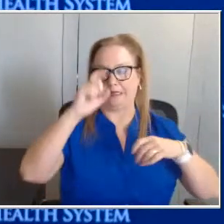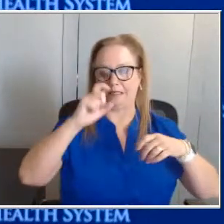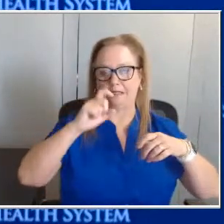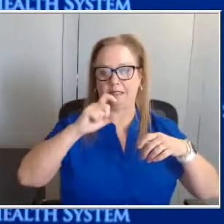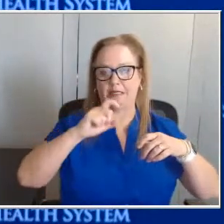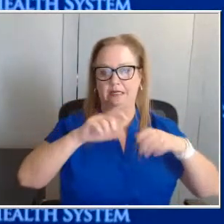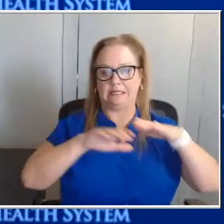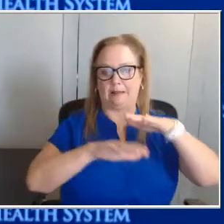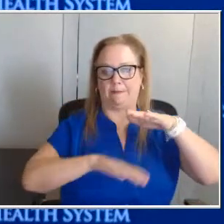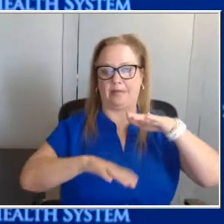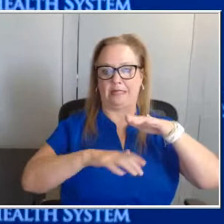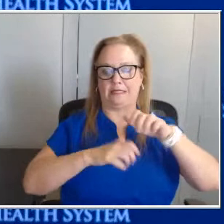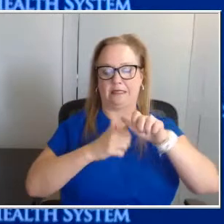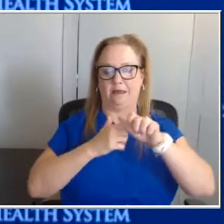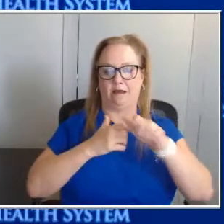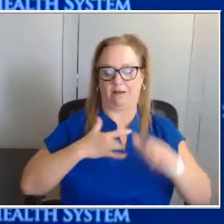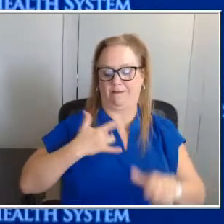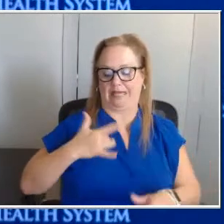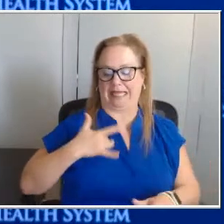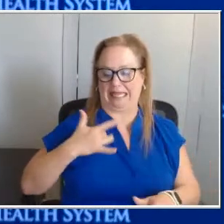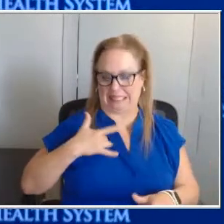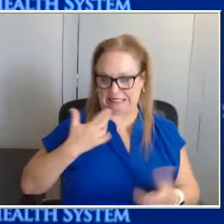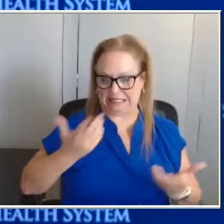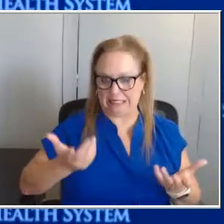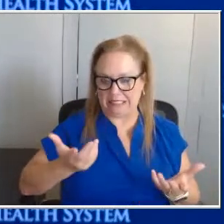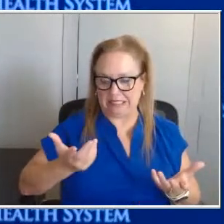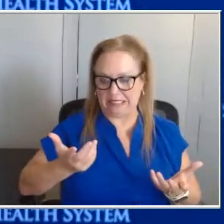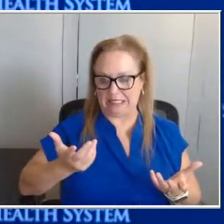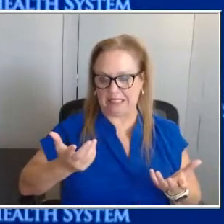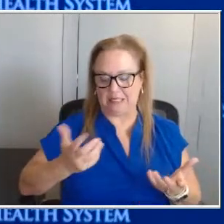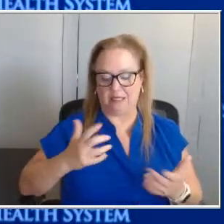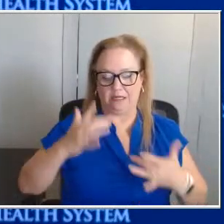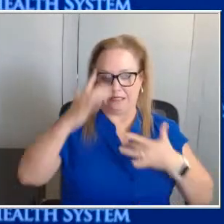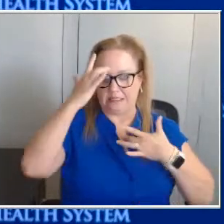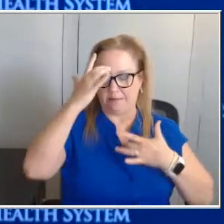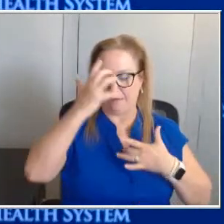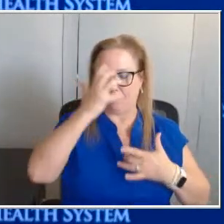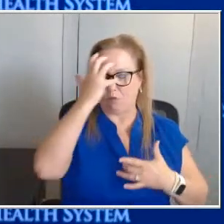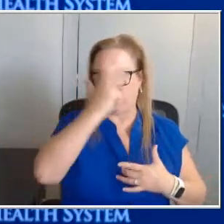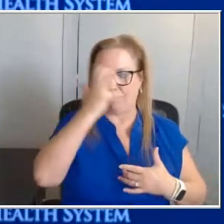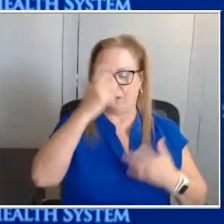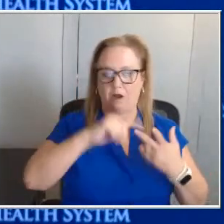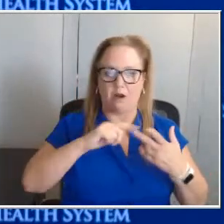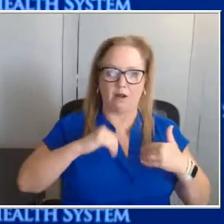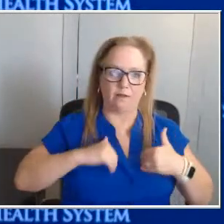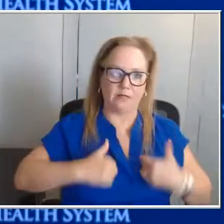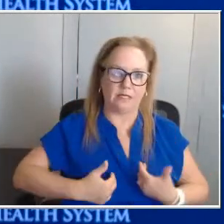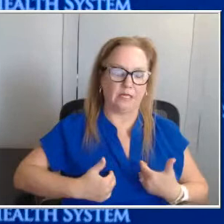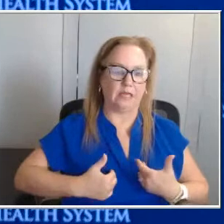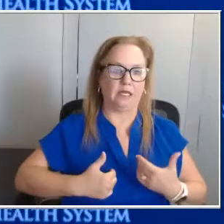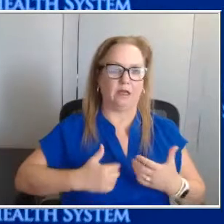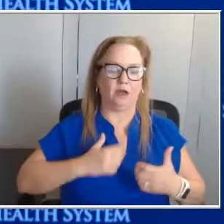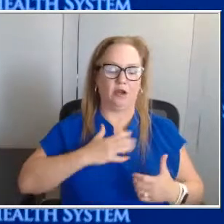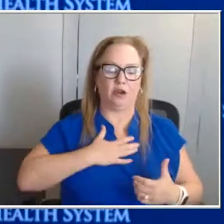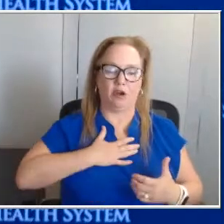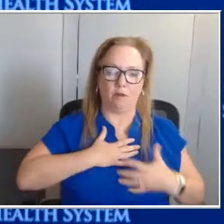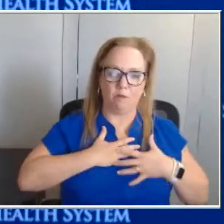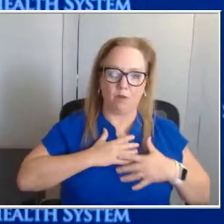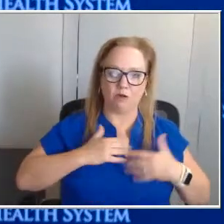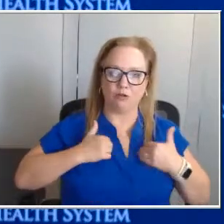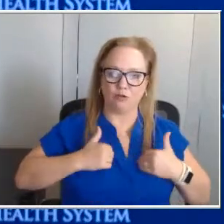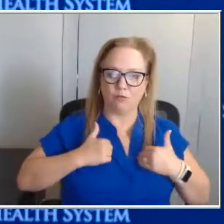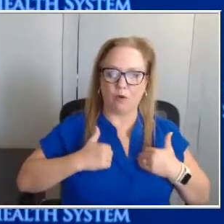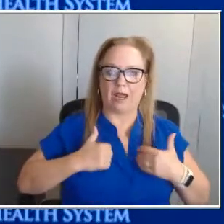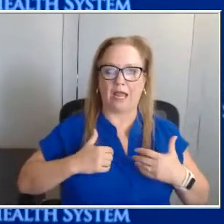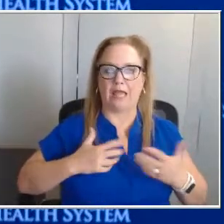on subjective feelings. Symptoms of brain fog or fatigue, symptoms of the cough or shortness of breath. But what are those symptoms?